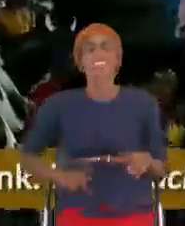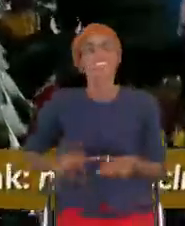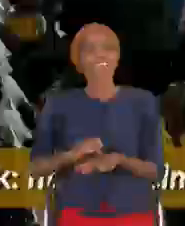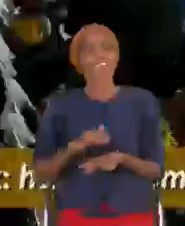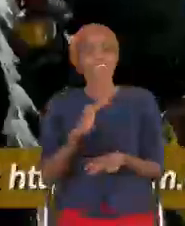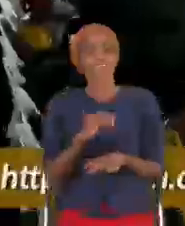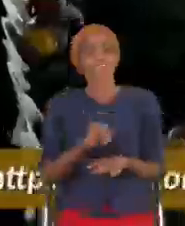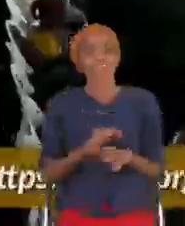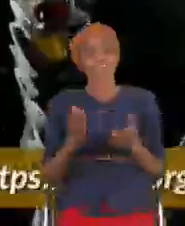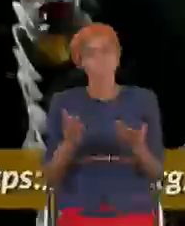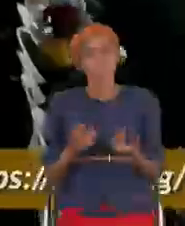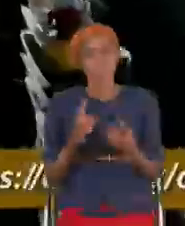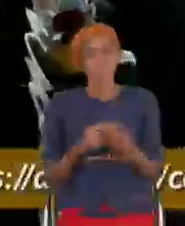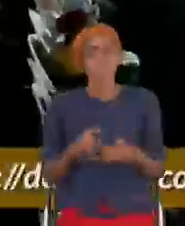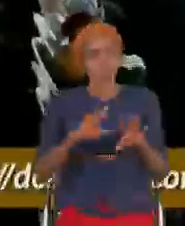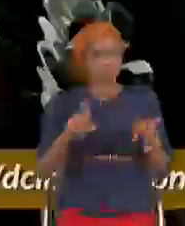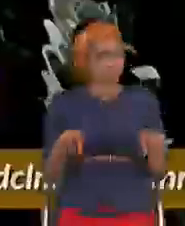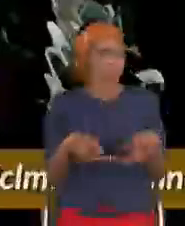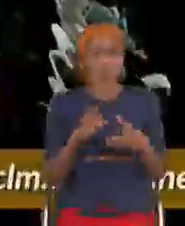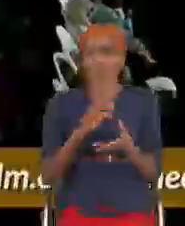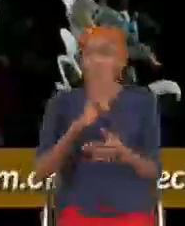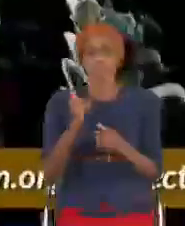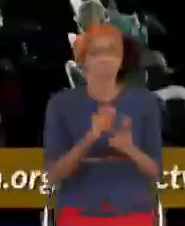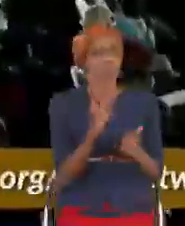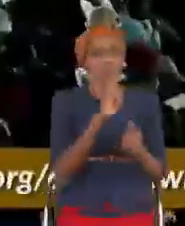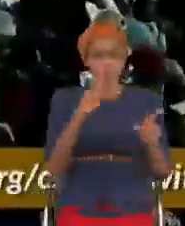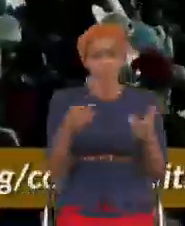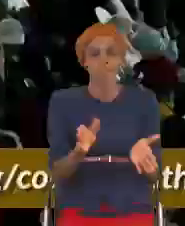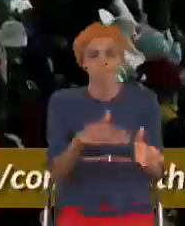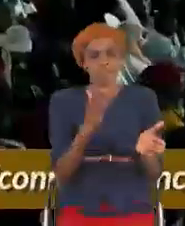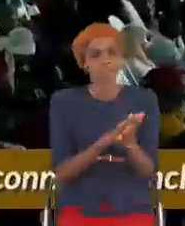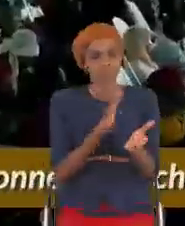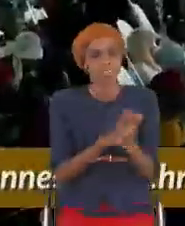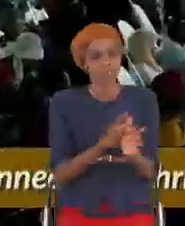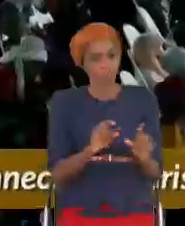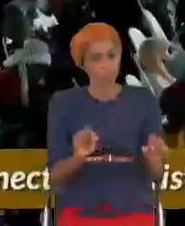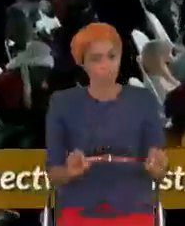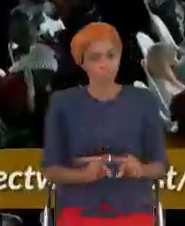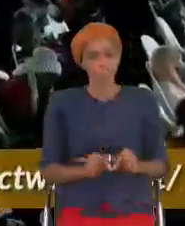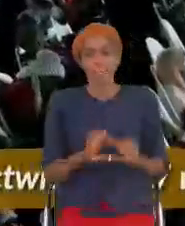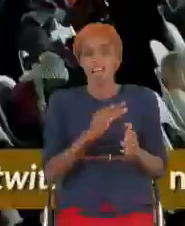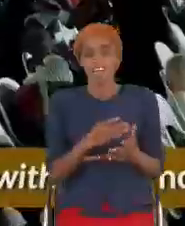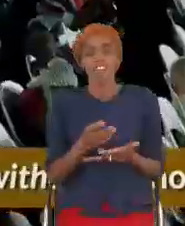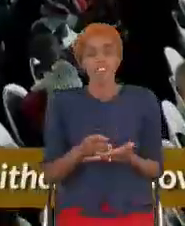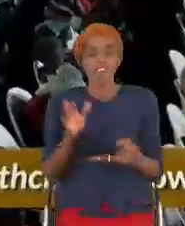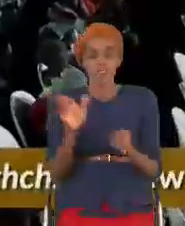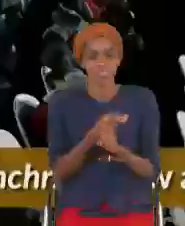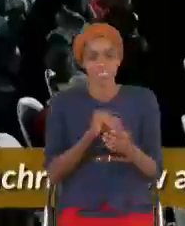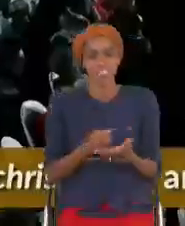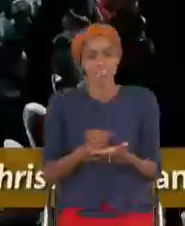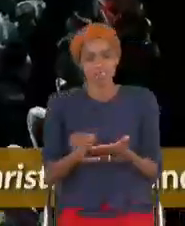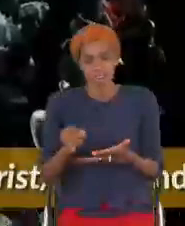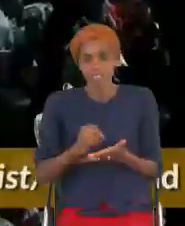I want you to spread all over. Give them the forms. Fill the forms clearly. Write in capital